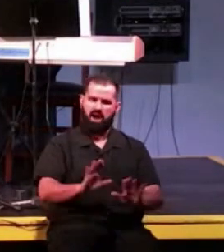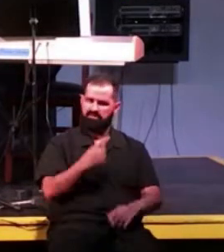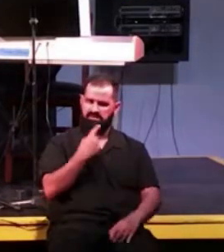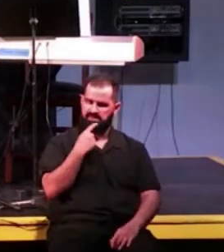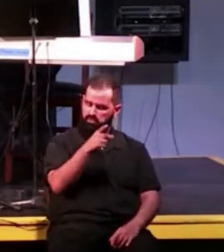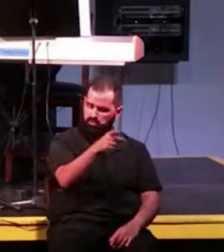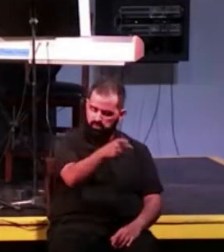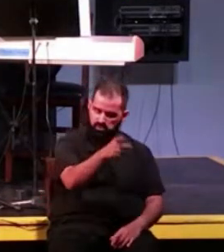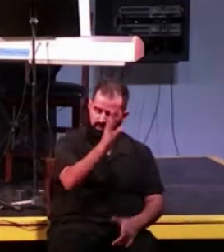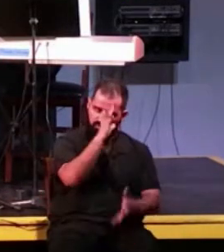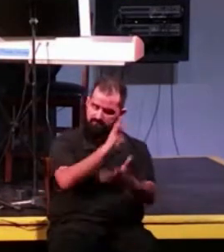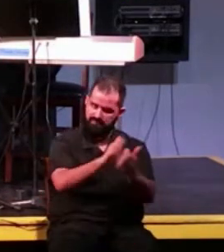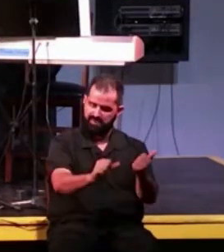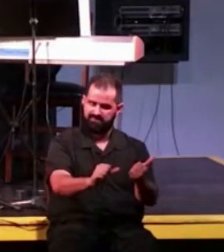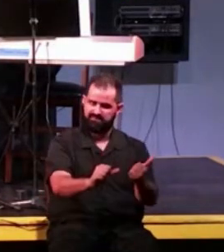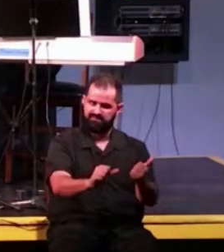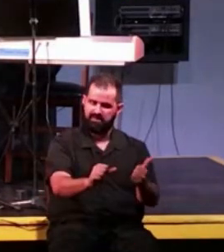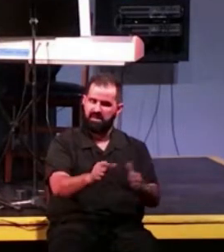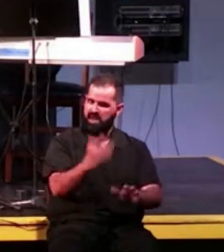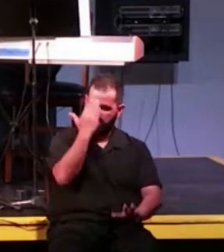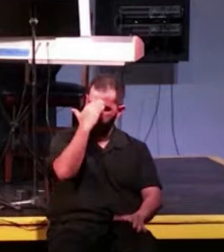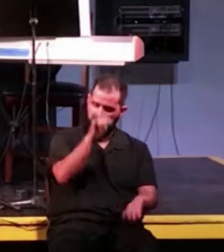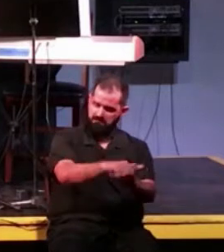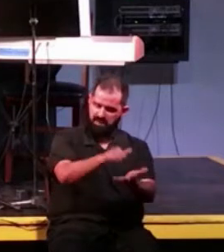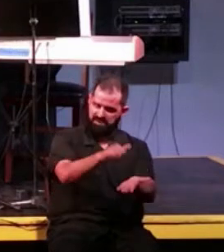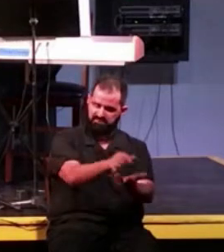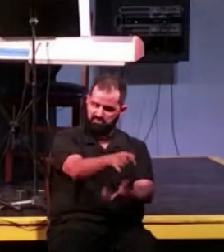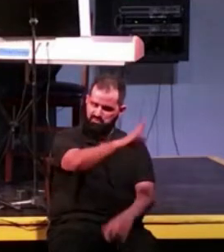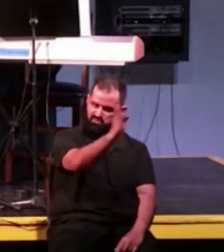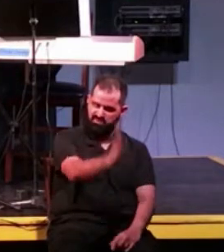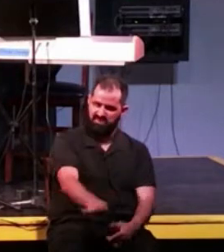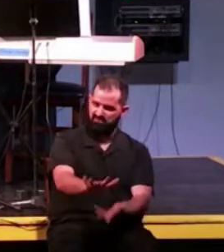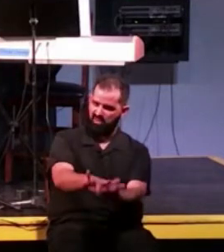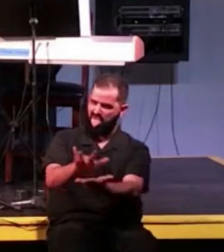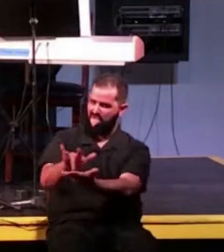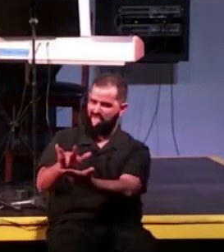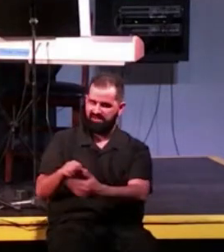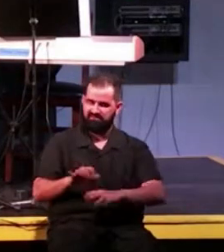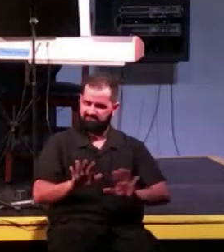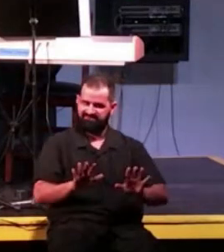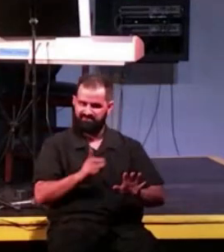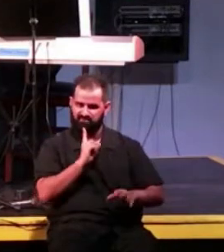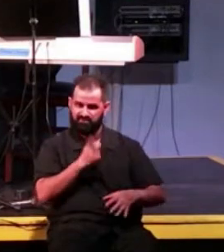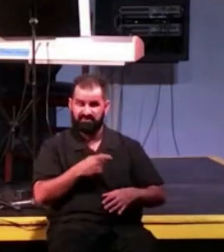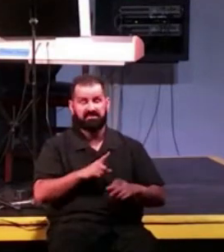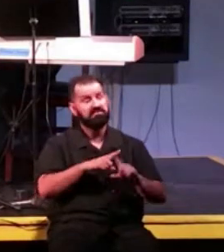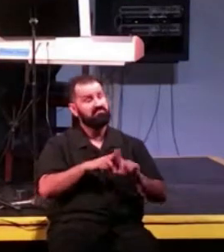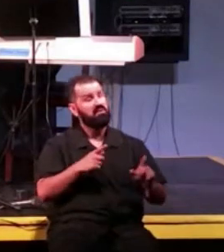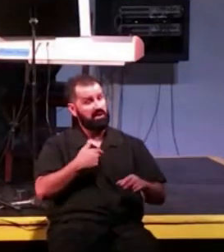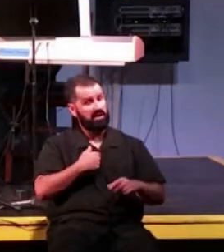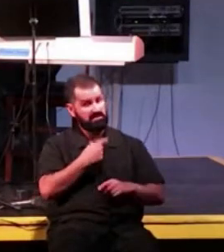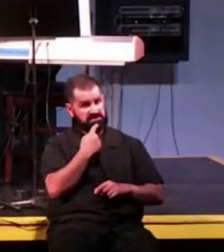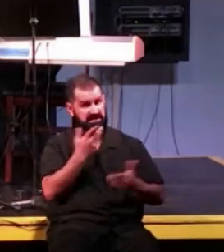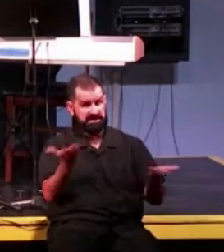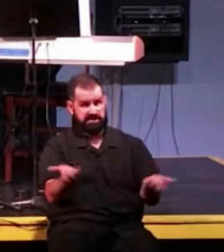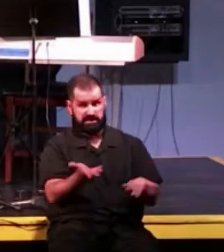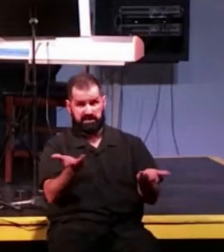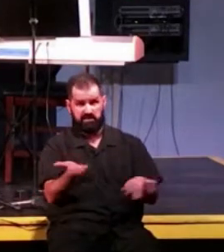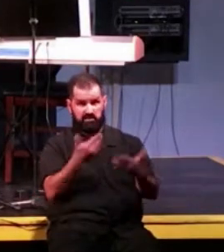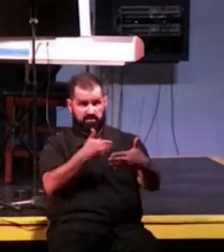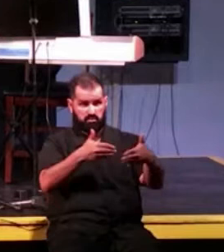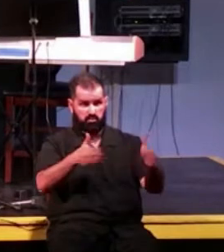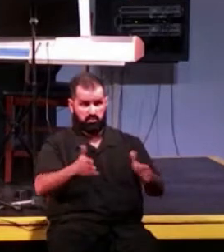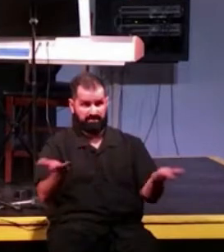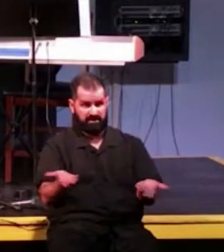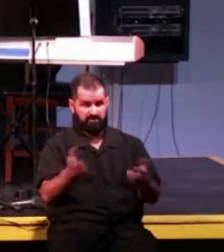you have done ruthless things to others. I know that's not true. What I'm saying is that I know here in this room tonight, in